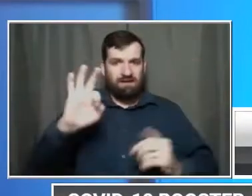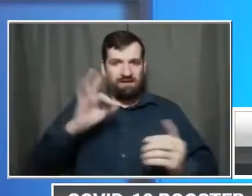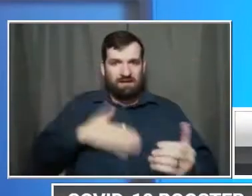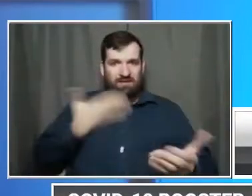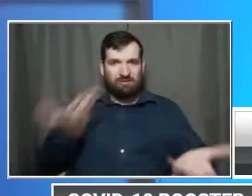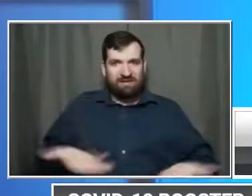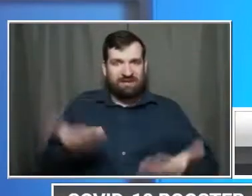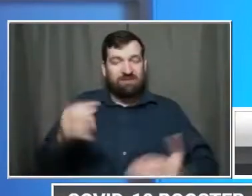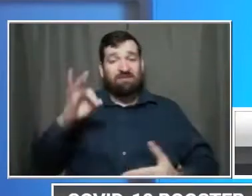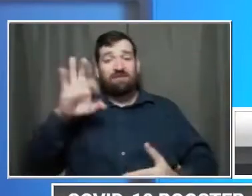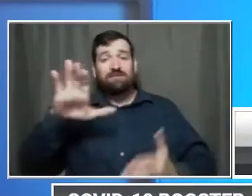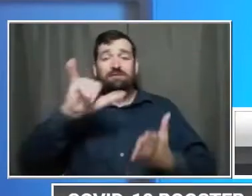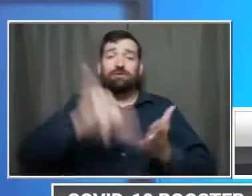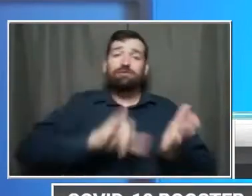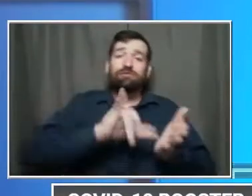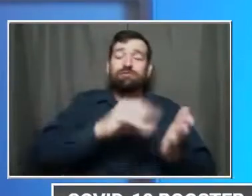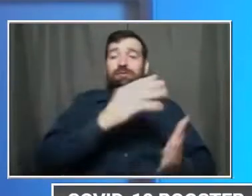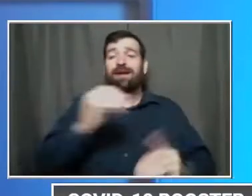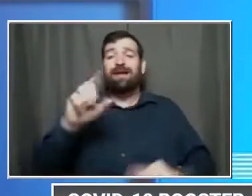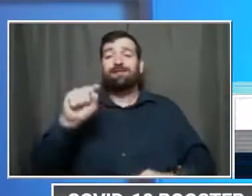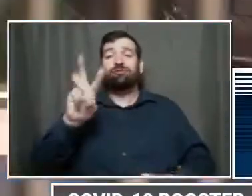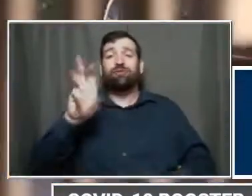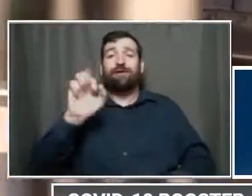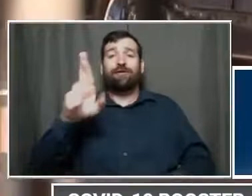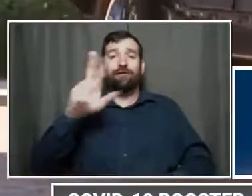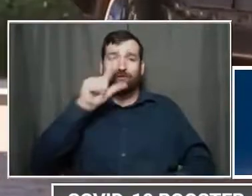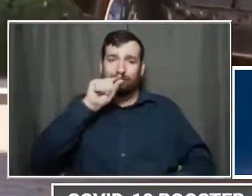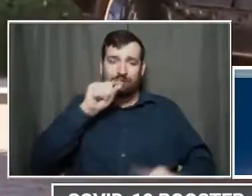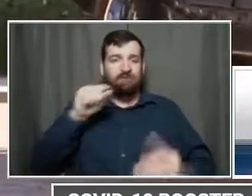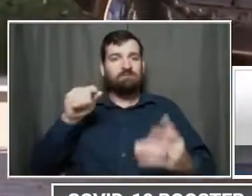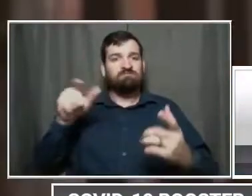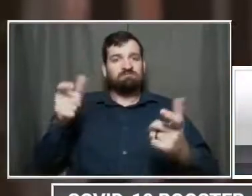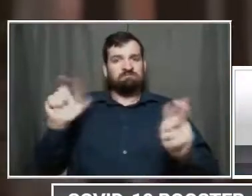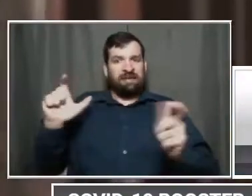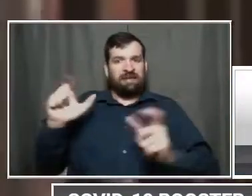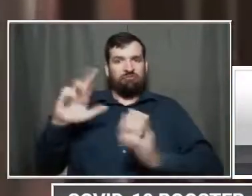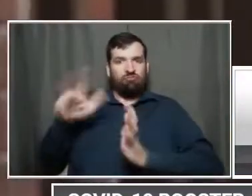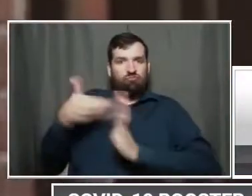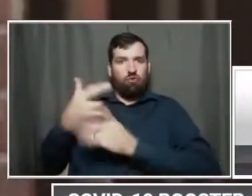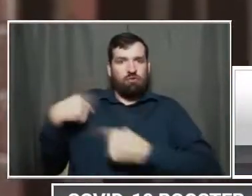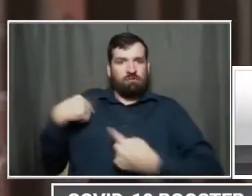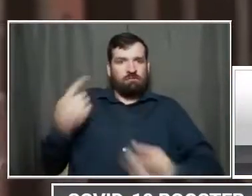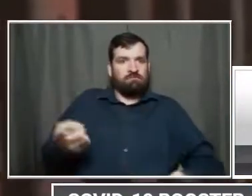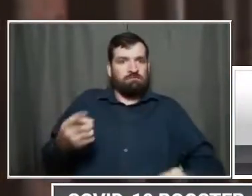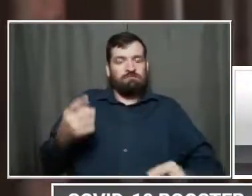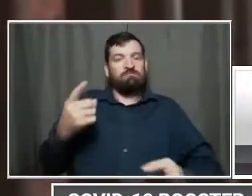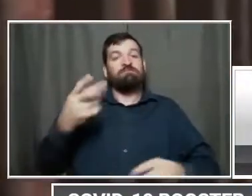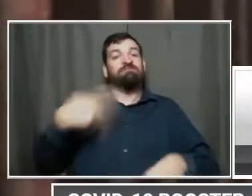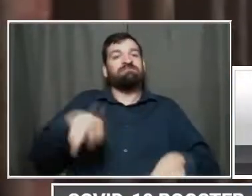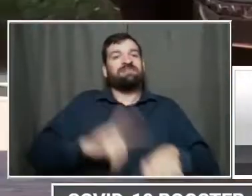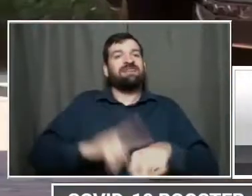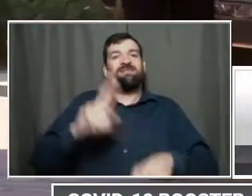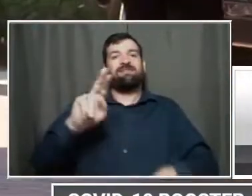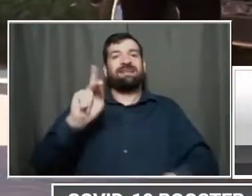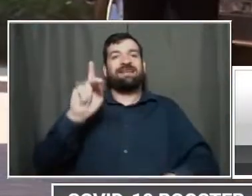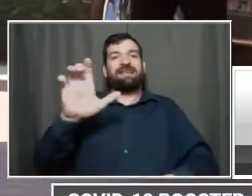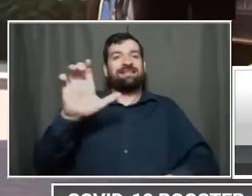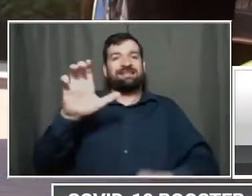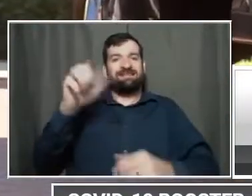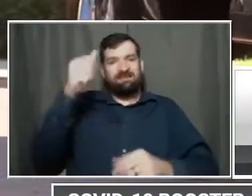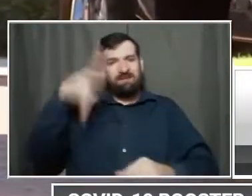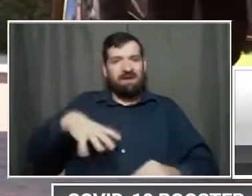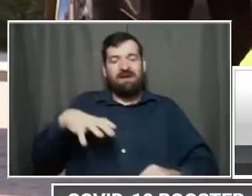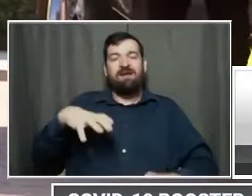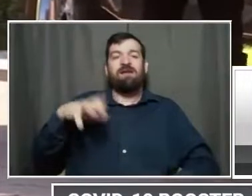Facebook, YouTube, and on Twitter. It's become his biggest role yet. Actor and native Kansas City man, Erron Jay, has made the rounds